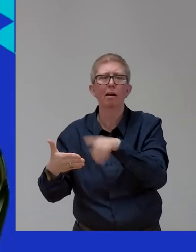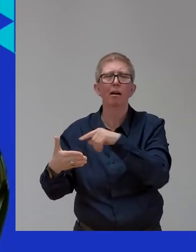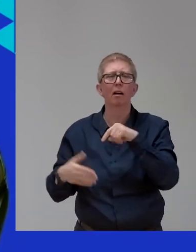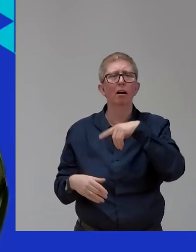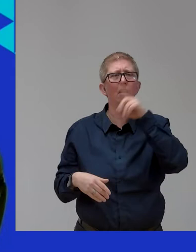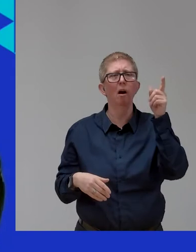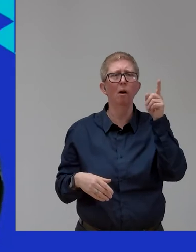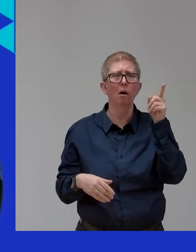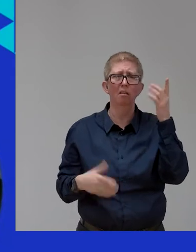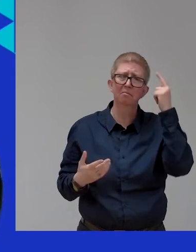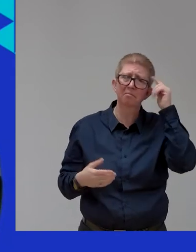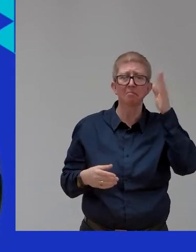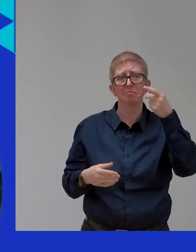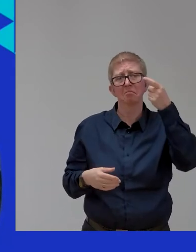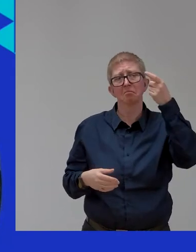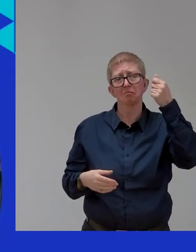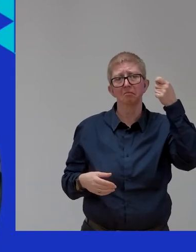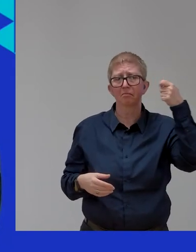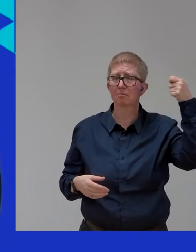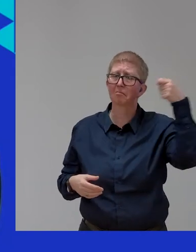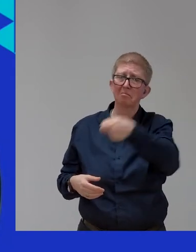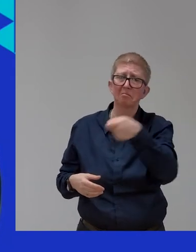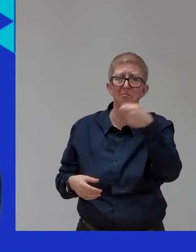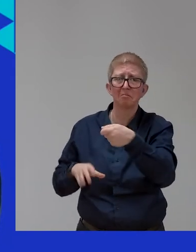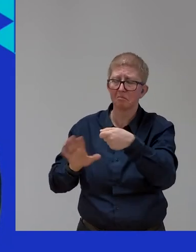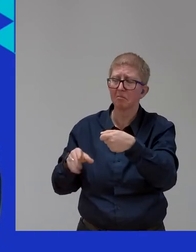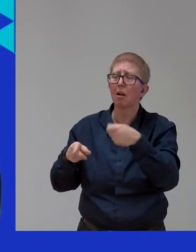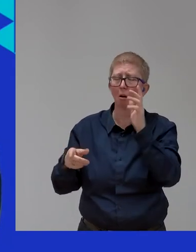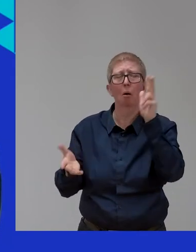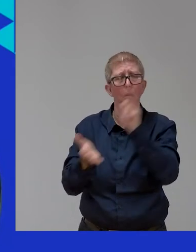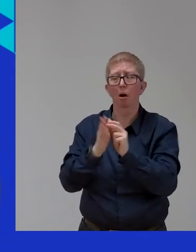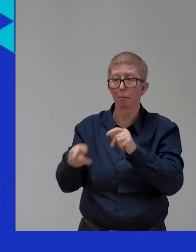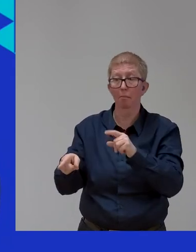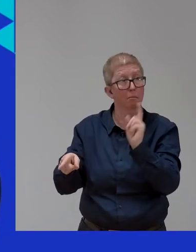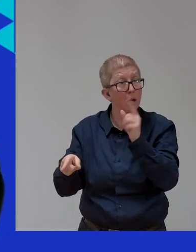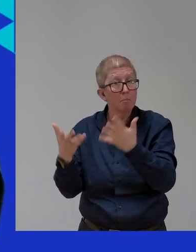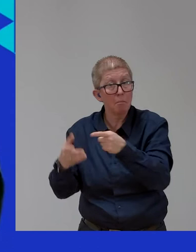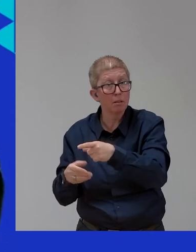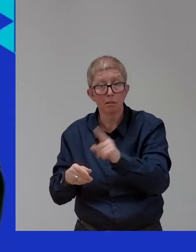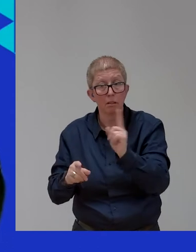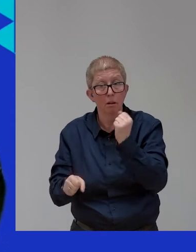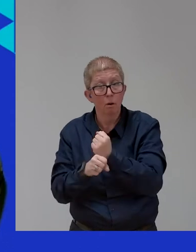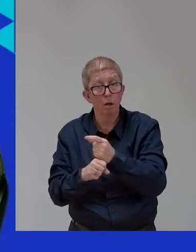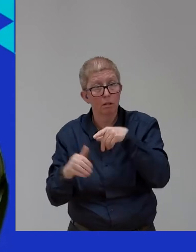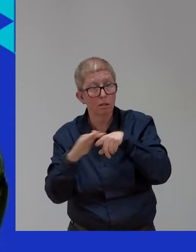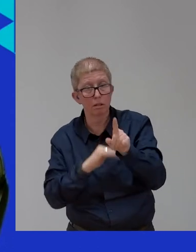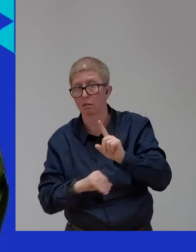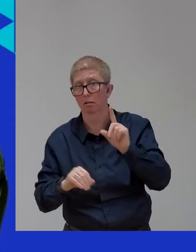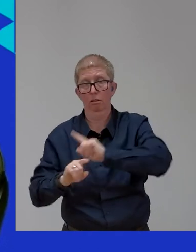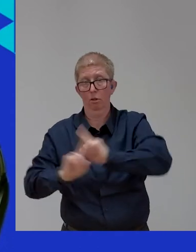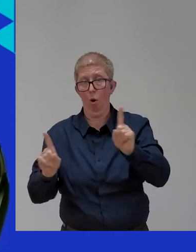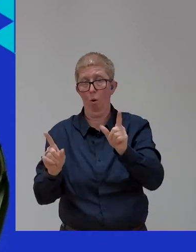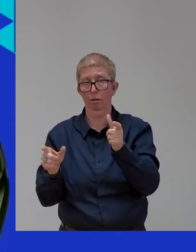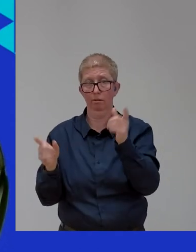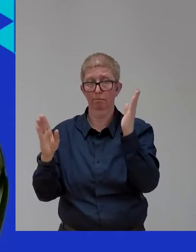employment anymore. That obviously, this lack of flexibility needs to be addressed. Then we look at job placement services. Do we actually